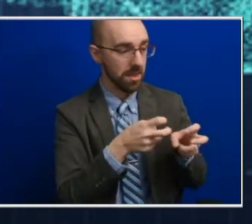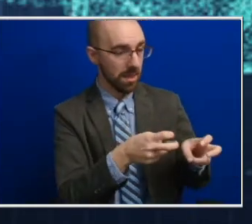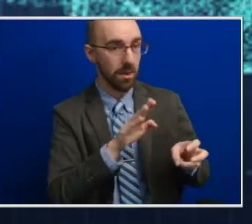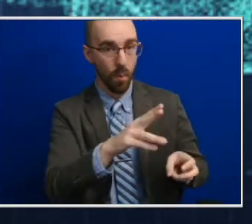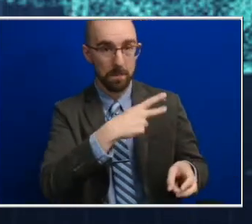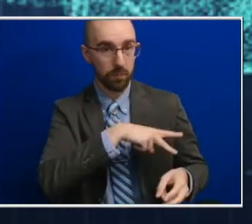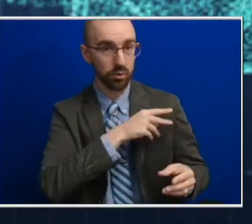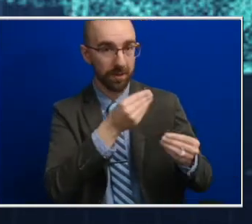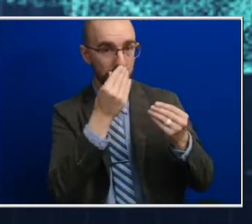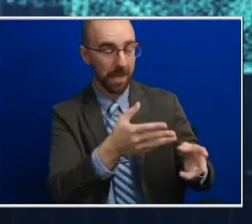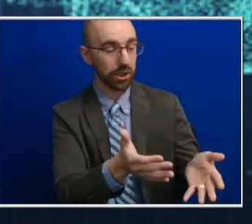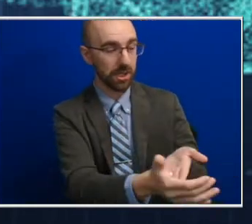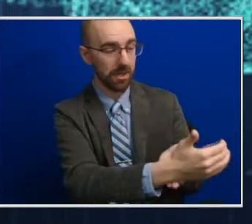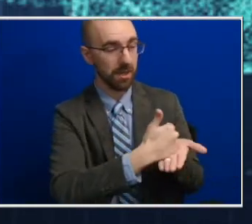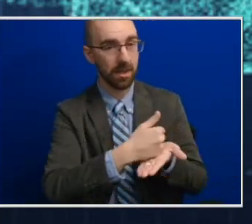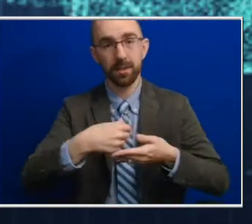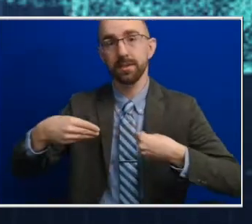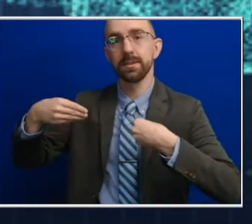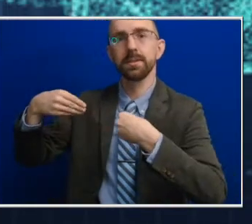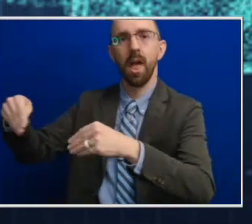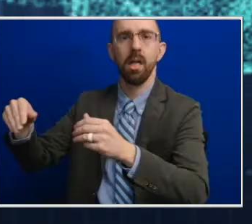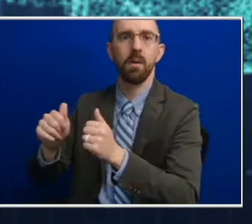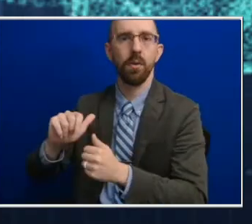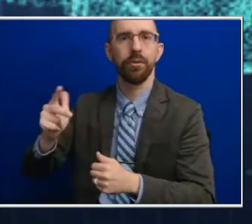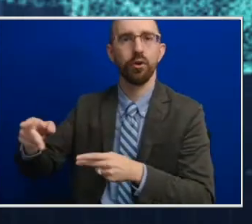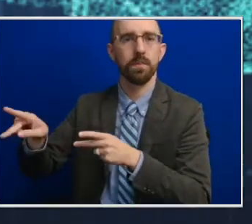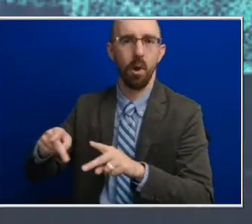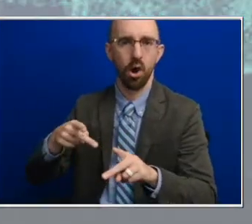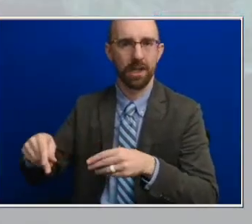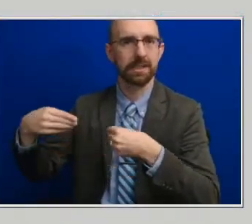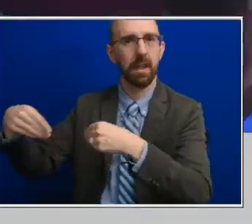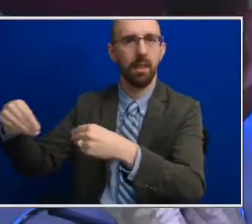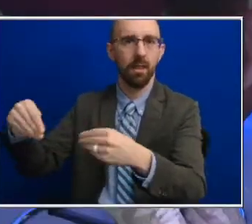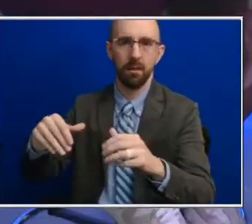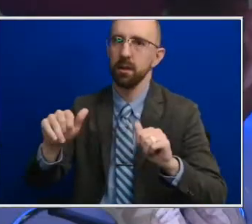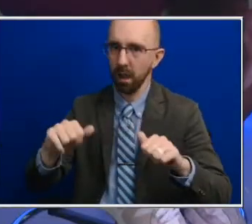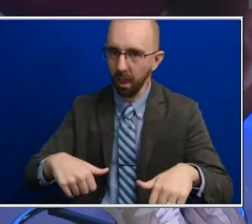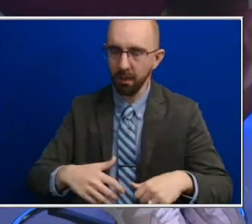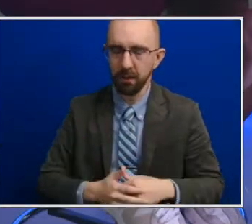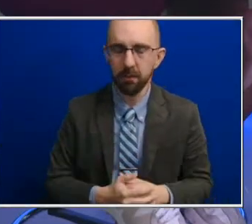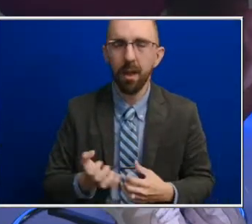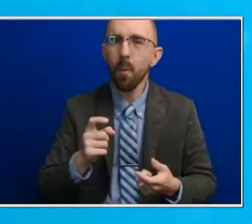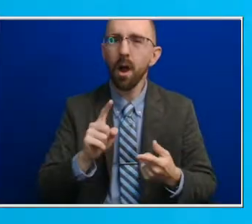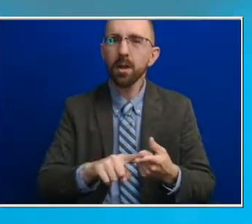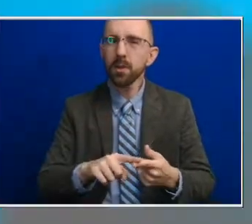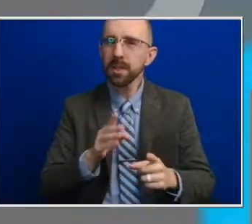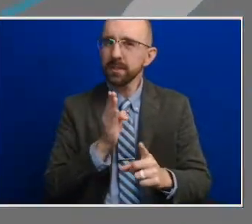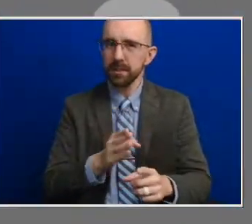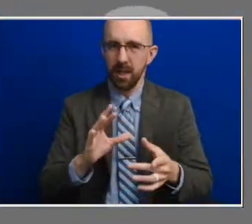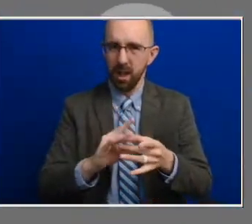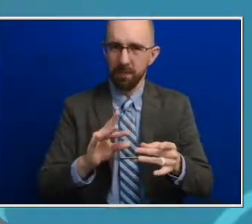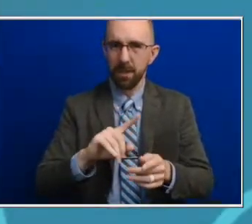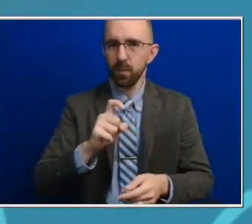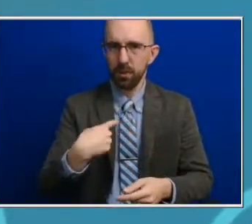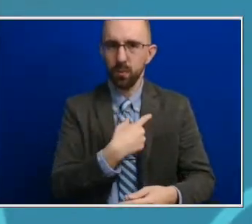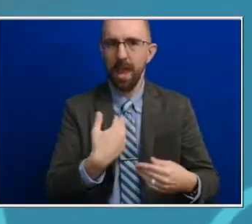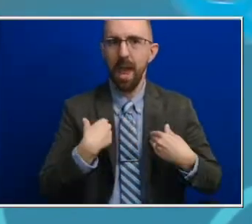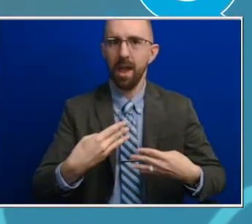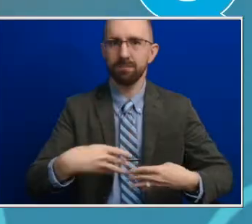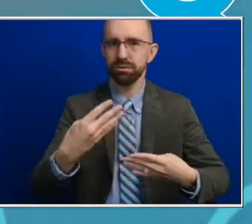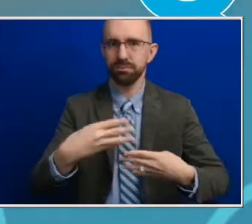information with third parties. I want to get right to the questions and comments because we have them coming in right